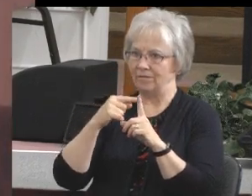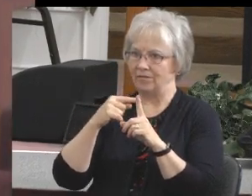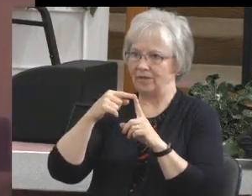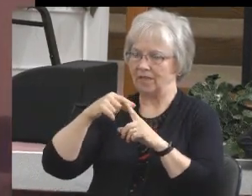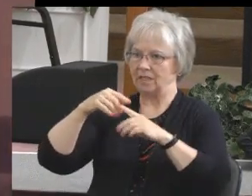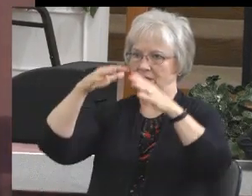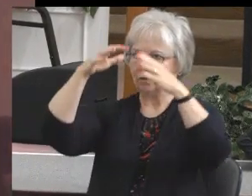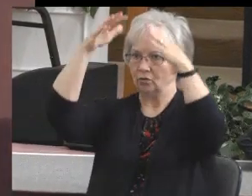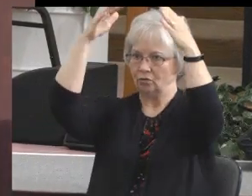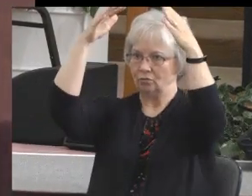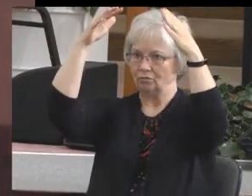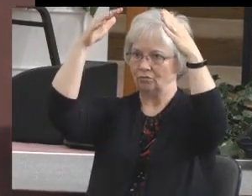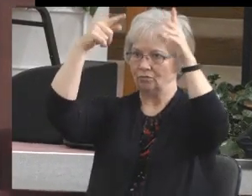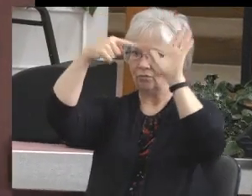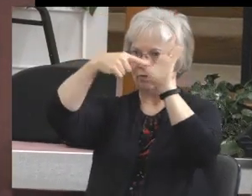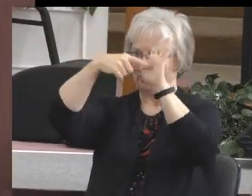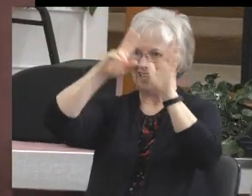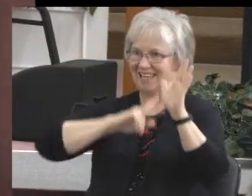representative of him,